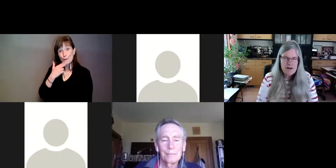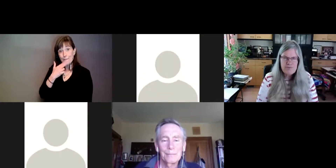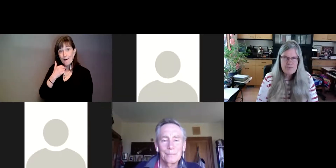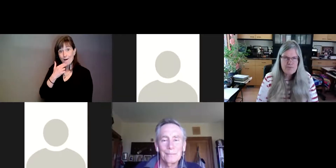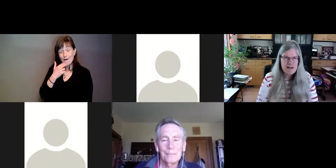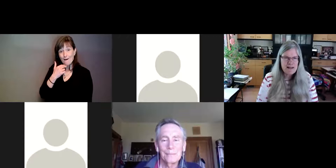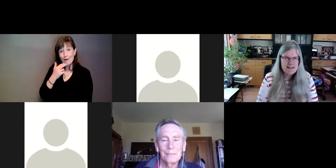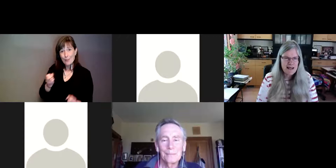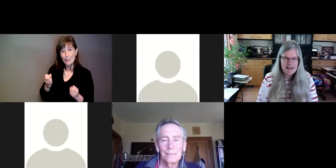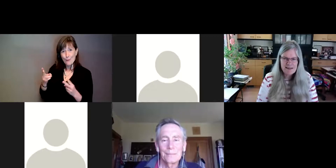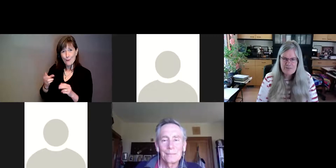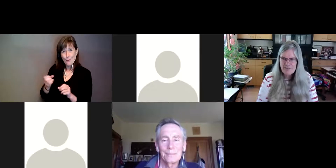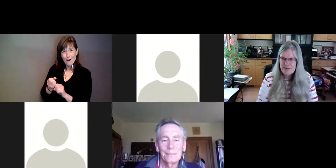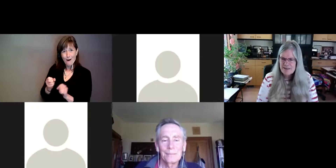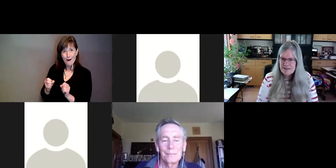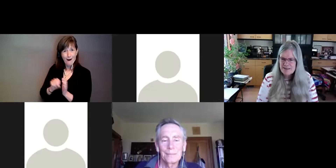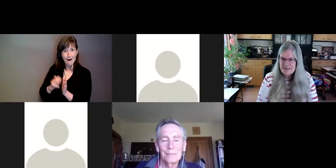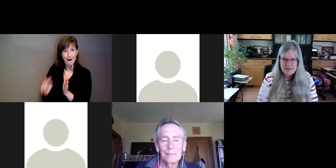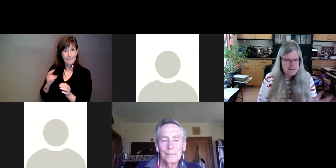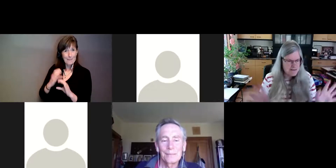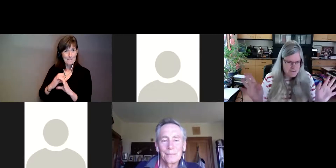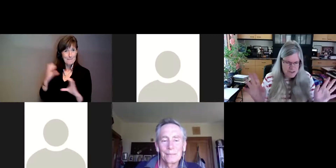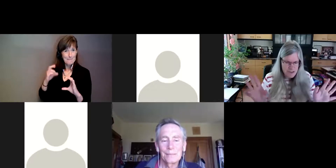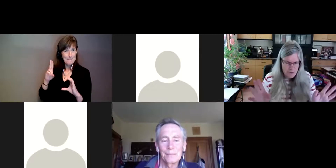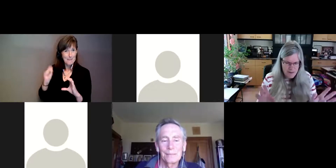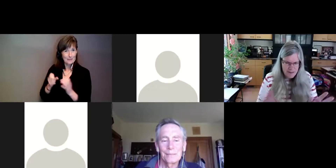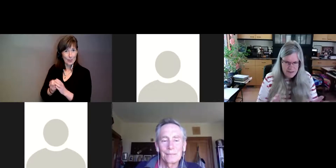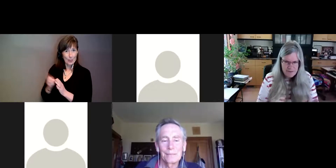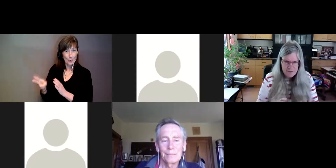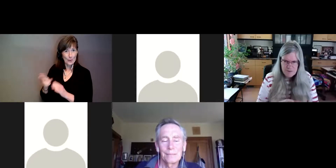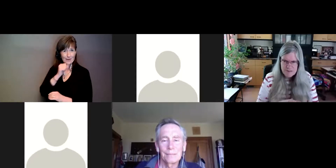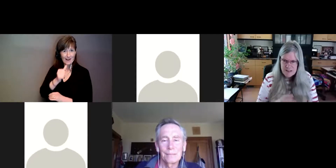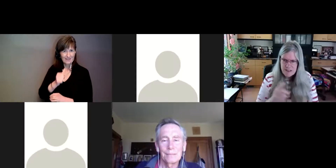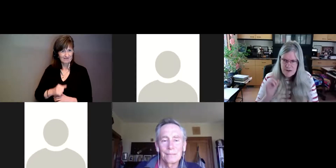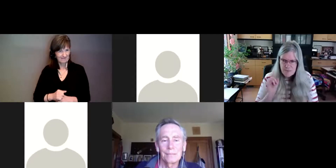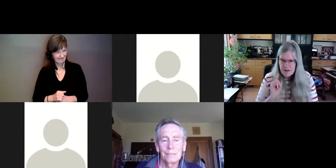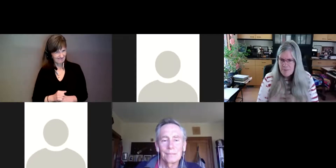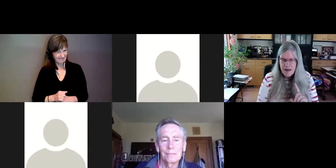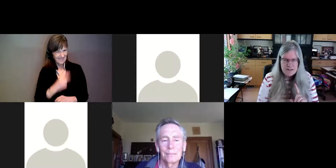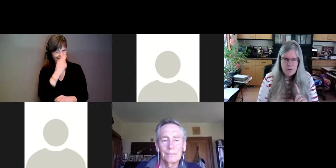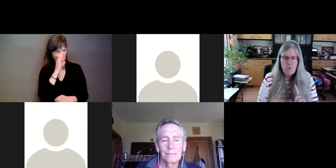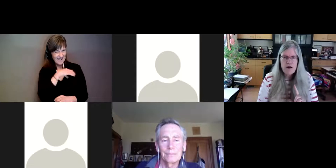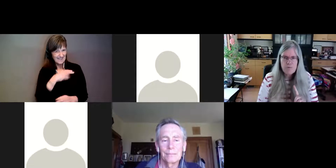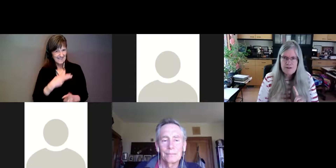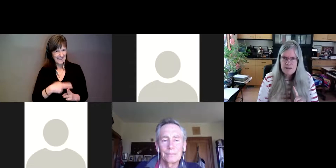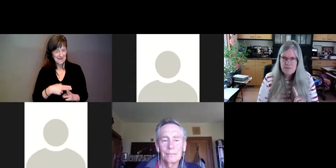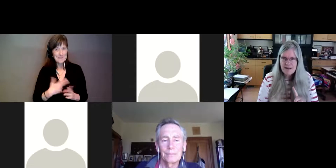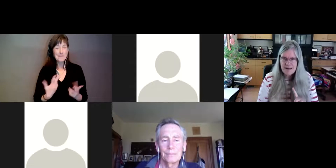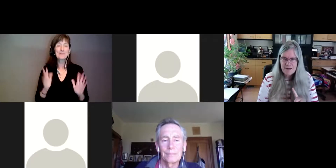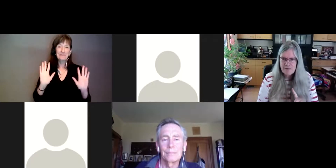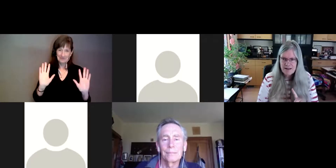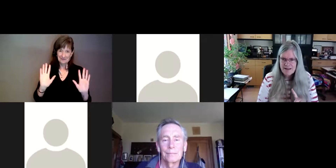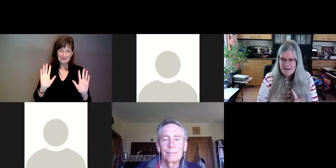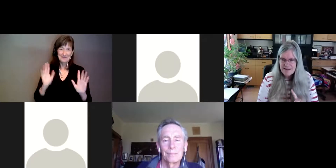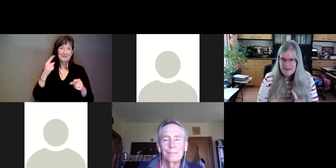What a funny title for a show about elder abuse. We'll come back to why we named it that